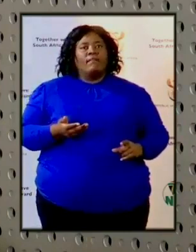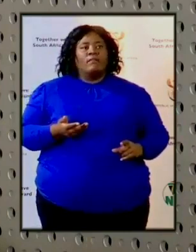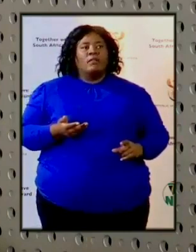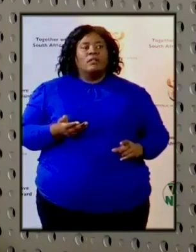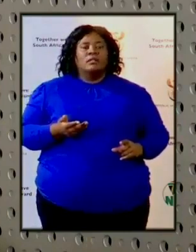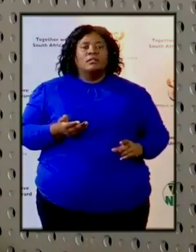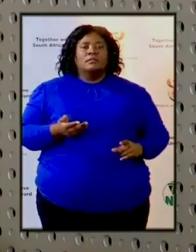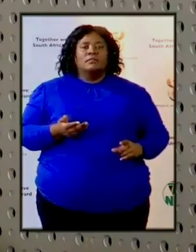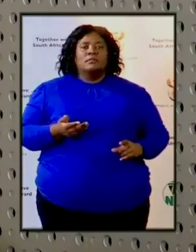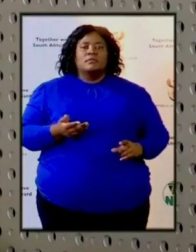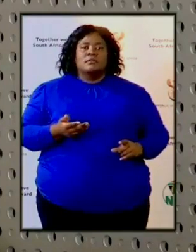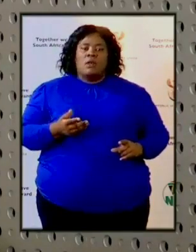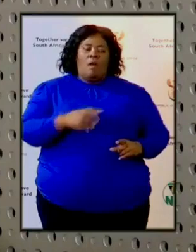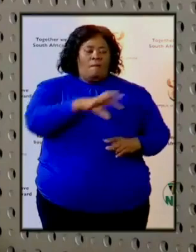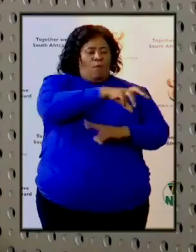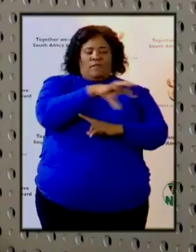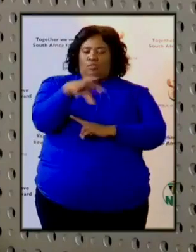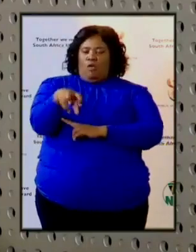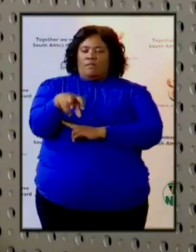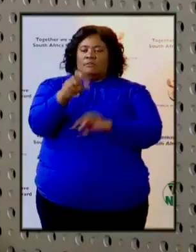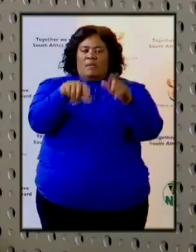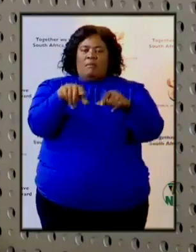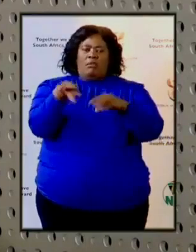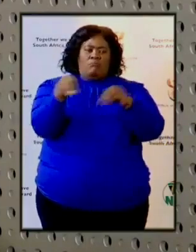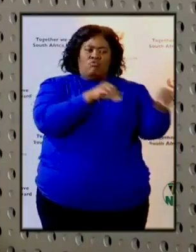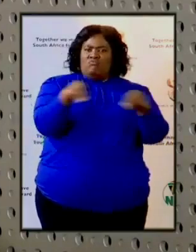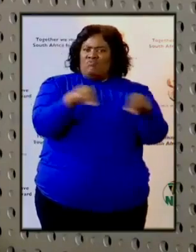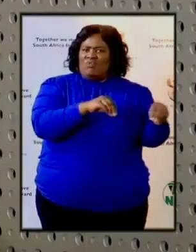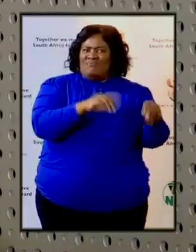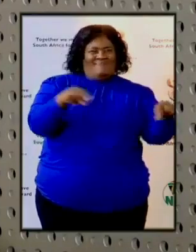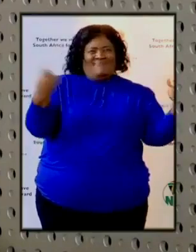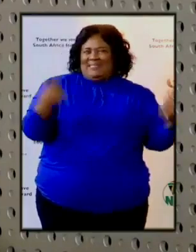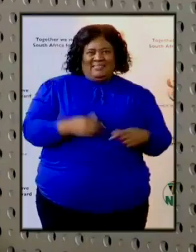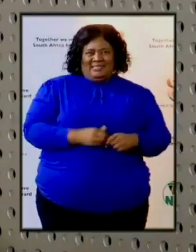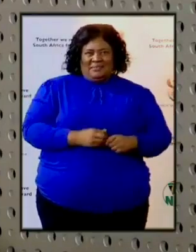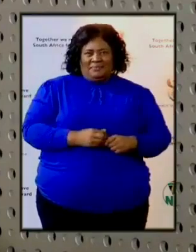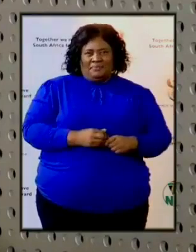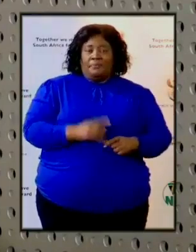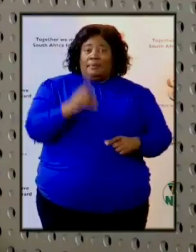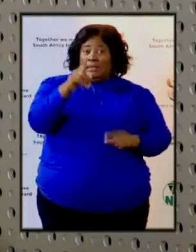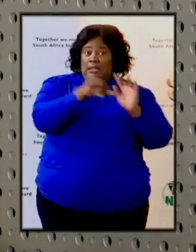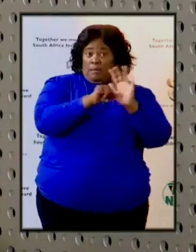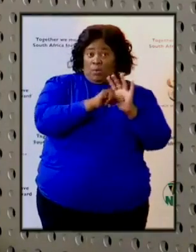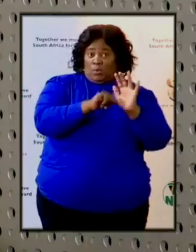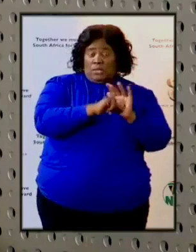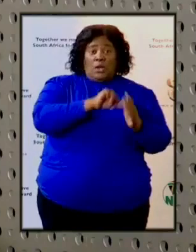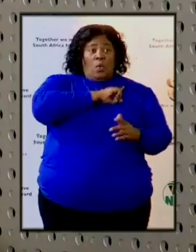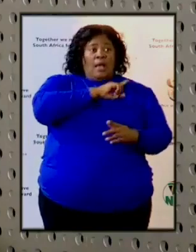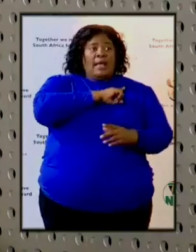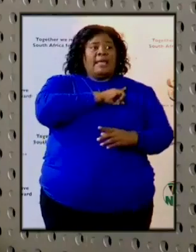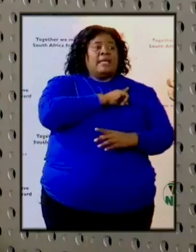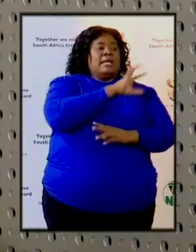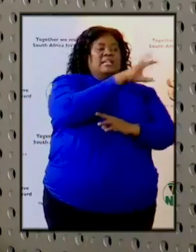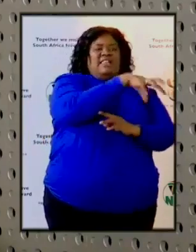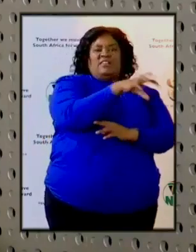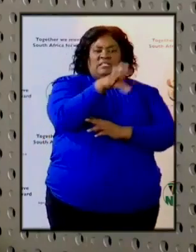movement between provinces. Now, this is very important because provinces are at different